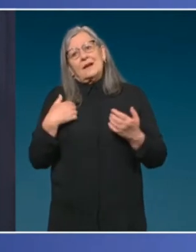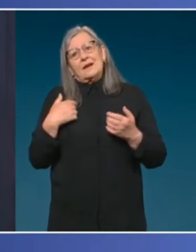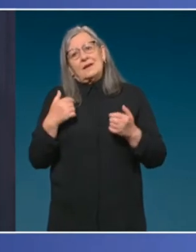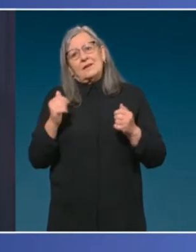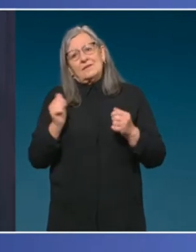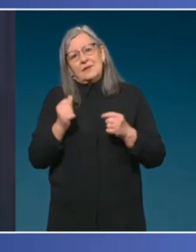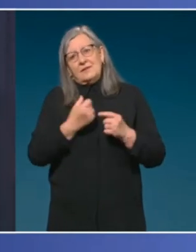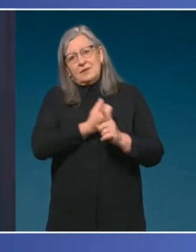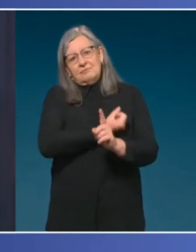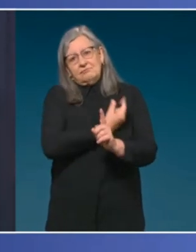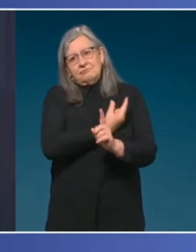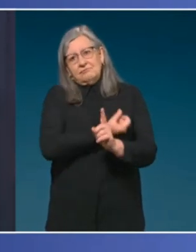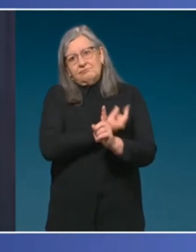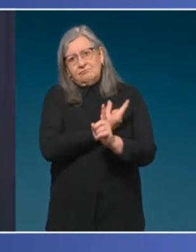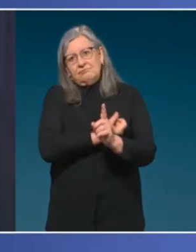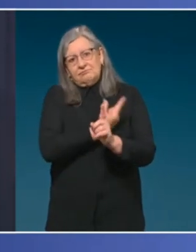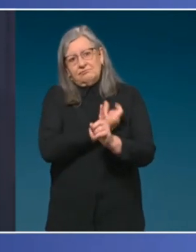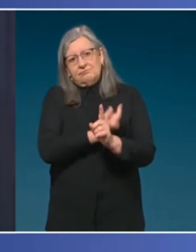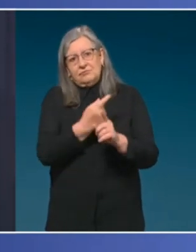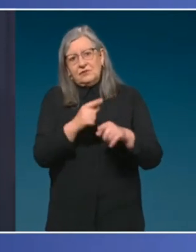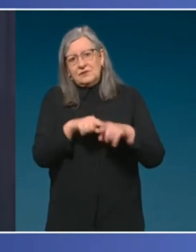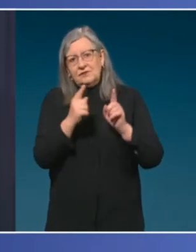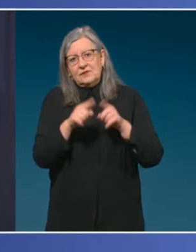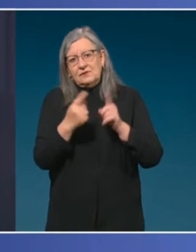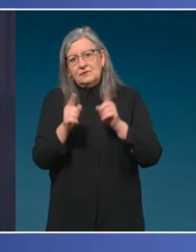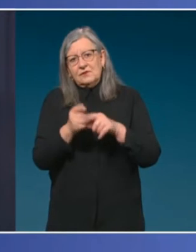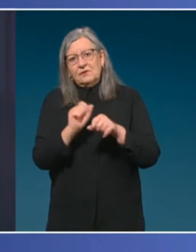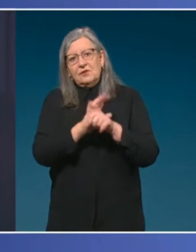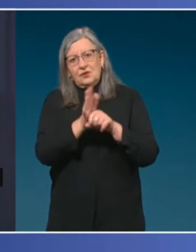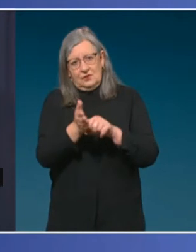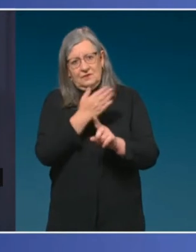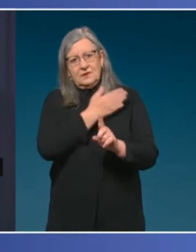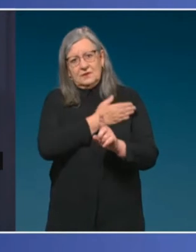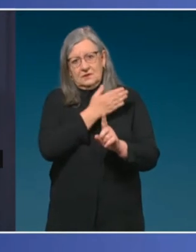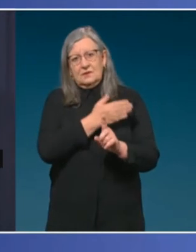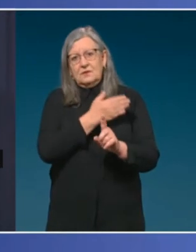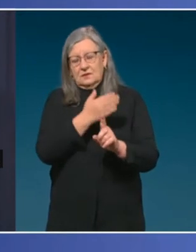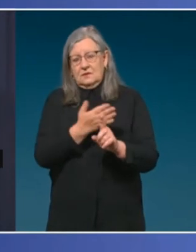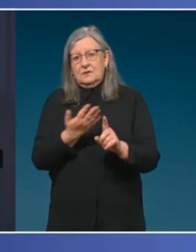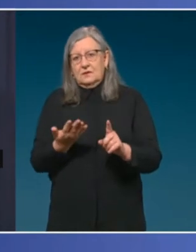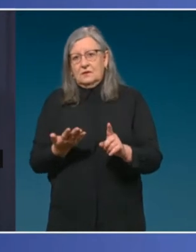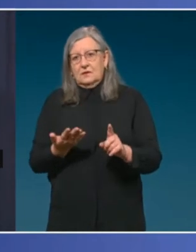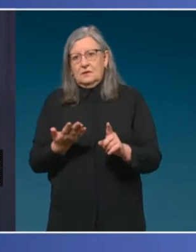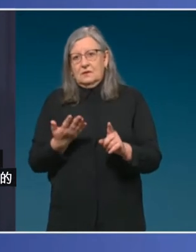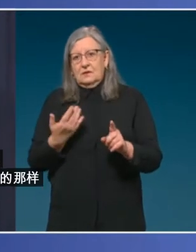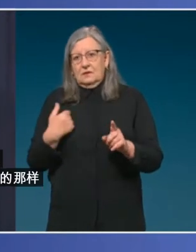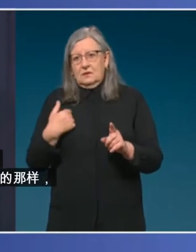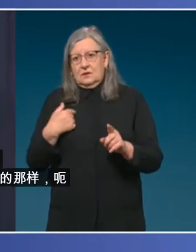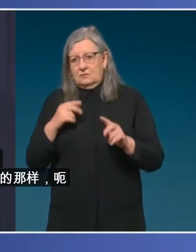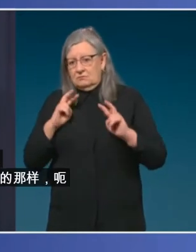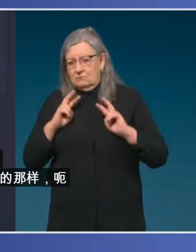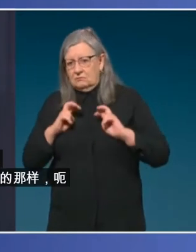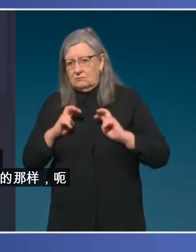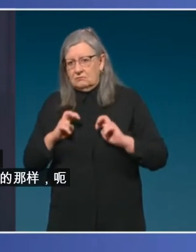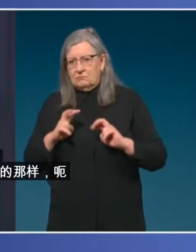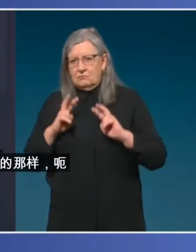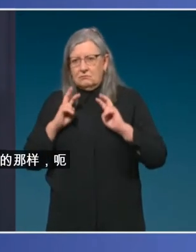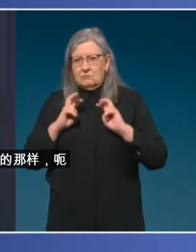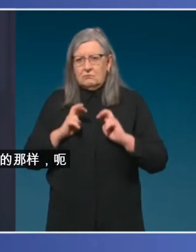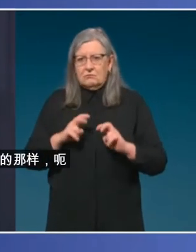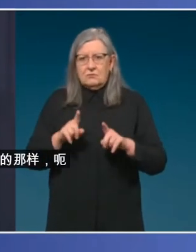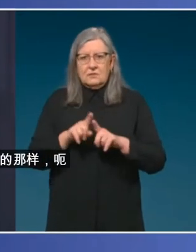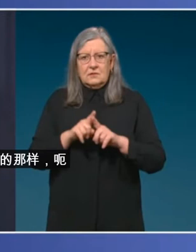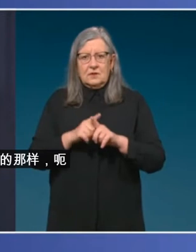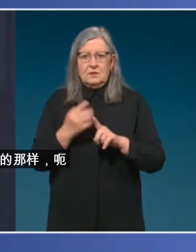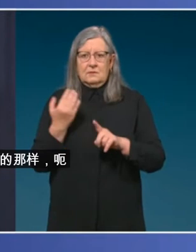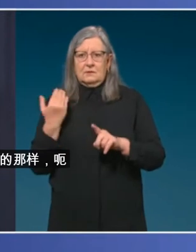and we've always looked at what we know and what we don't know, and made a rapid assessment as we did on Friday for